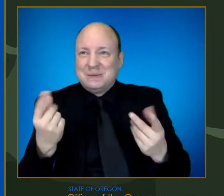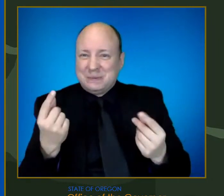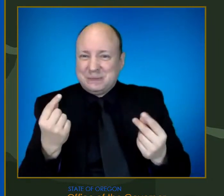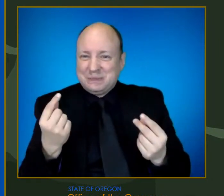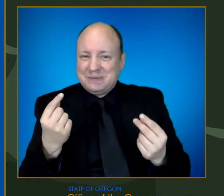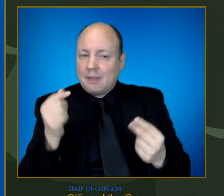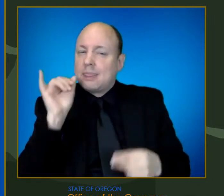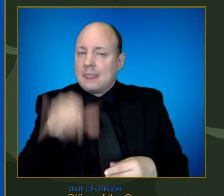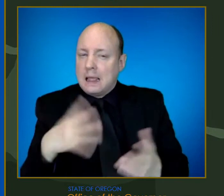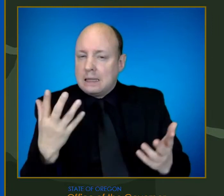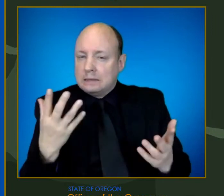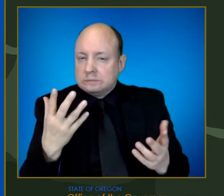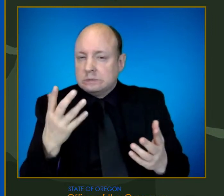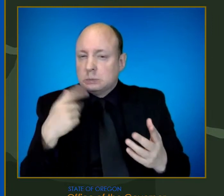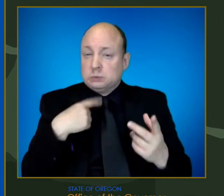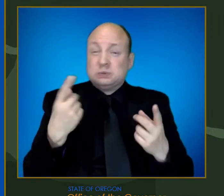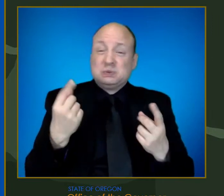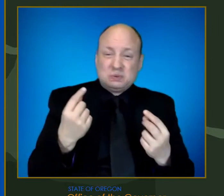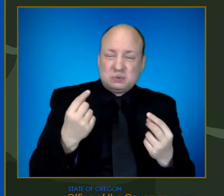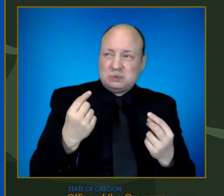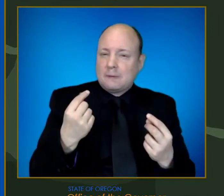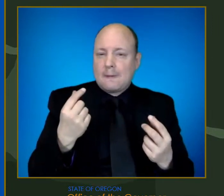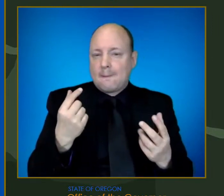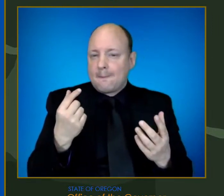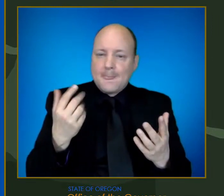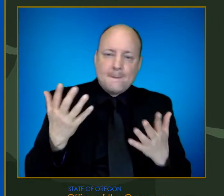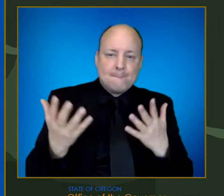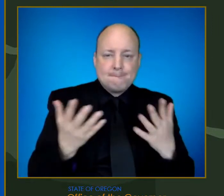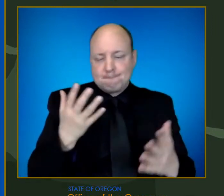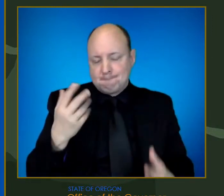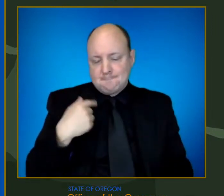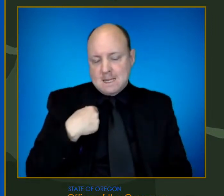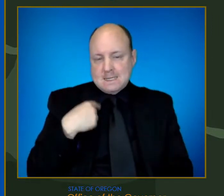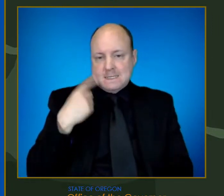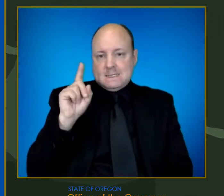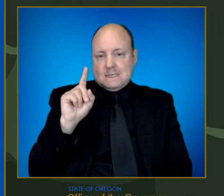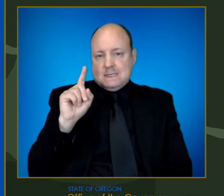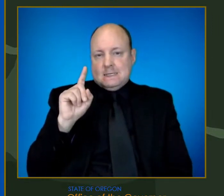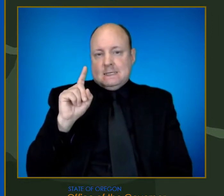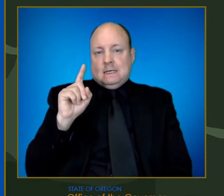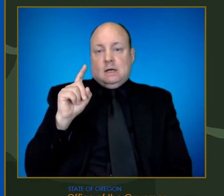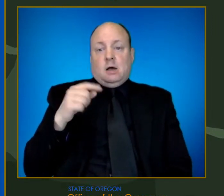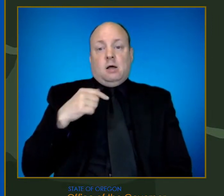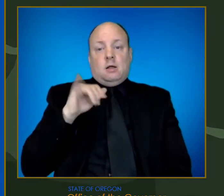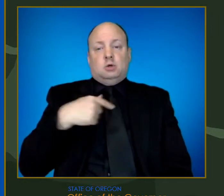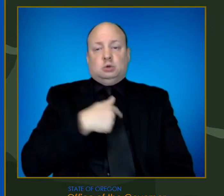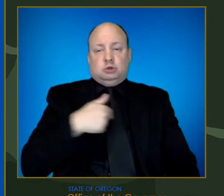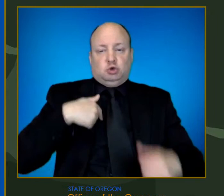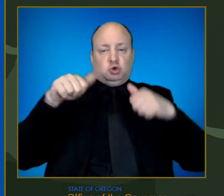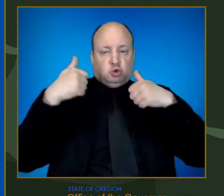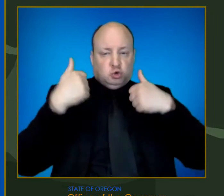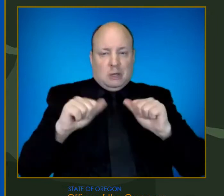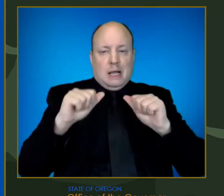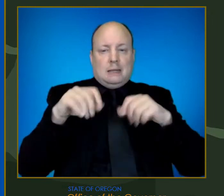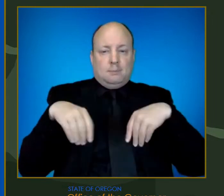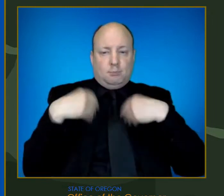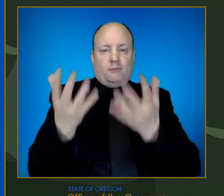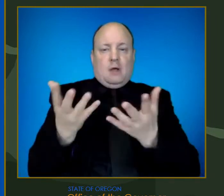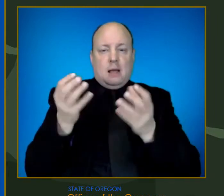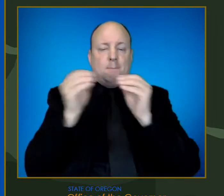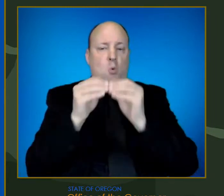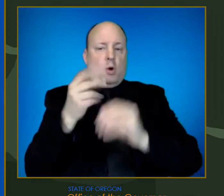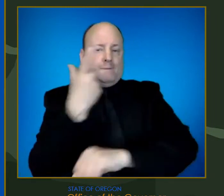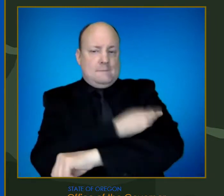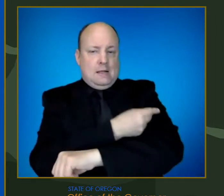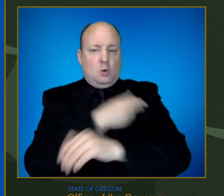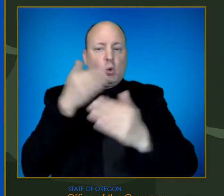that we're increasing, particularly as we keep getting more and more doses, to provide more vaccine closer to where people are, where they need it, and where they don't face